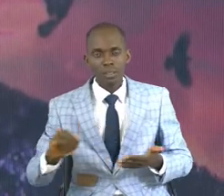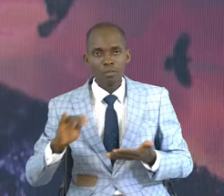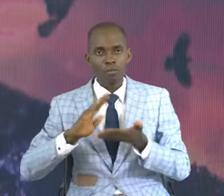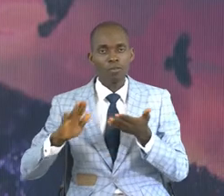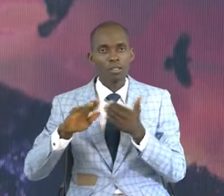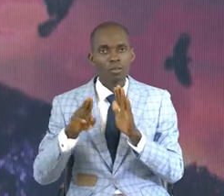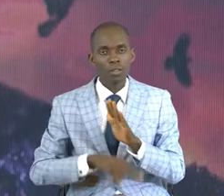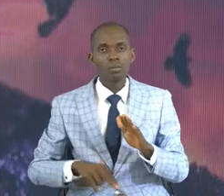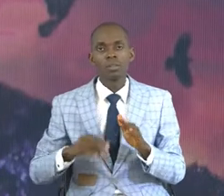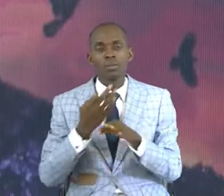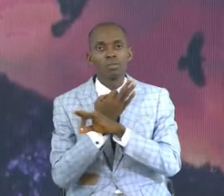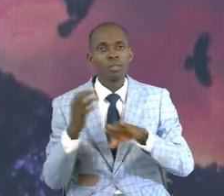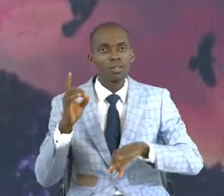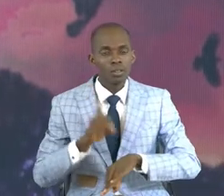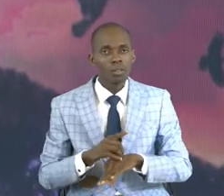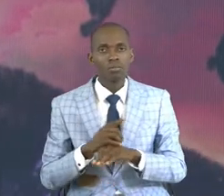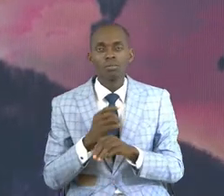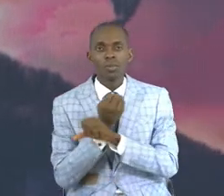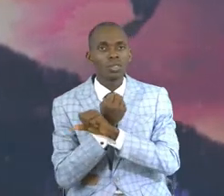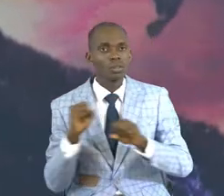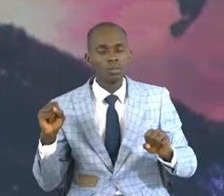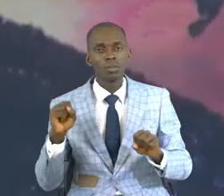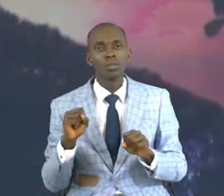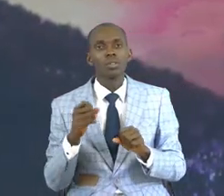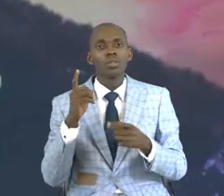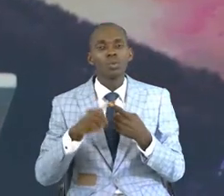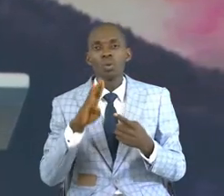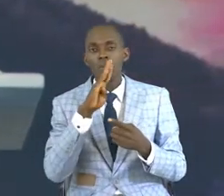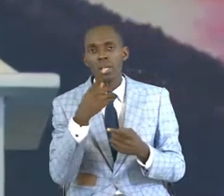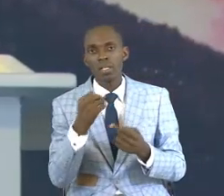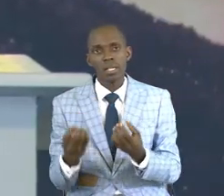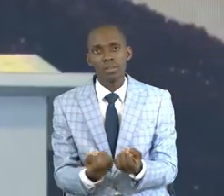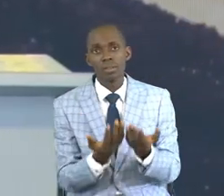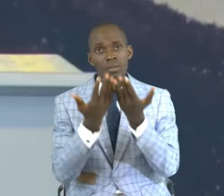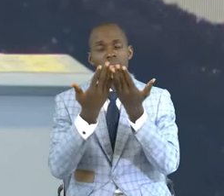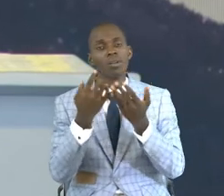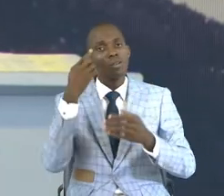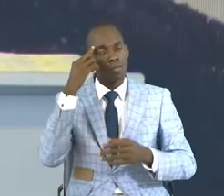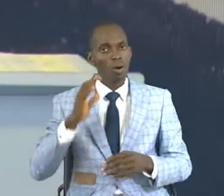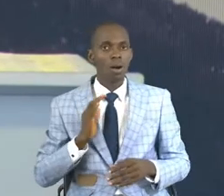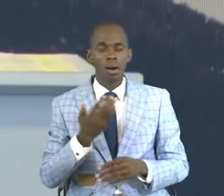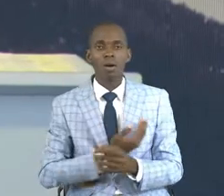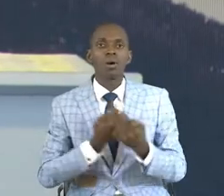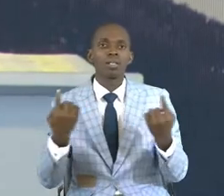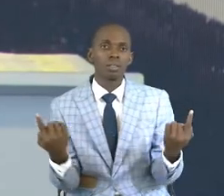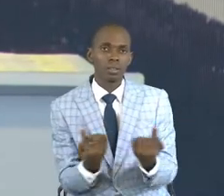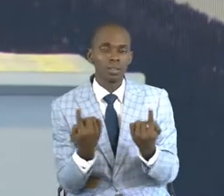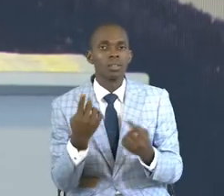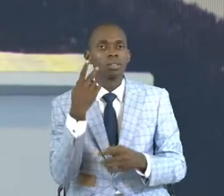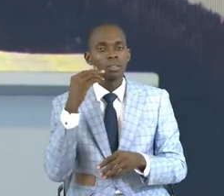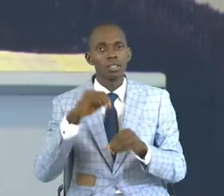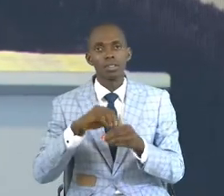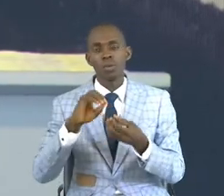freedom, justification, to be the propitiation for our sins. Look at number three